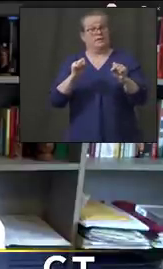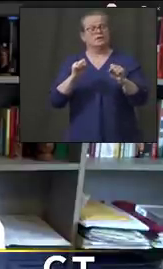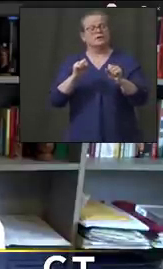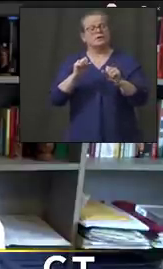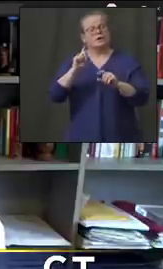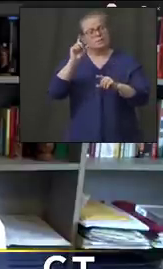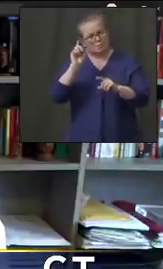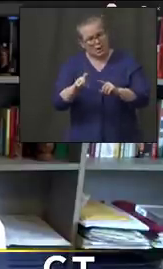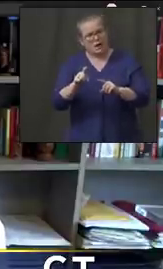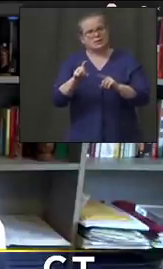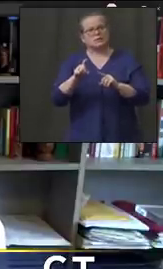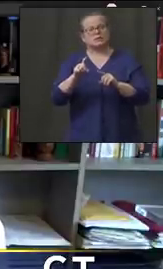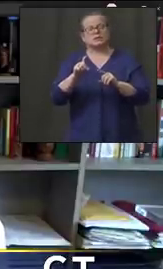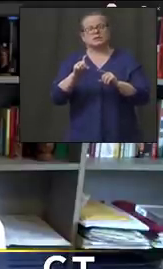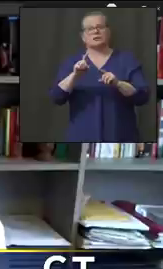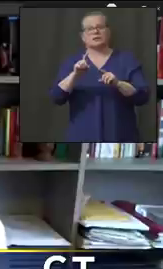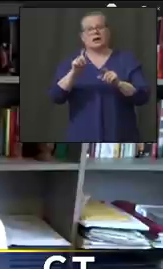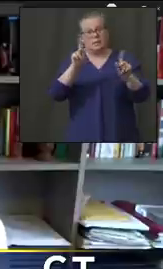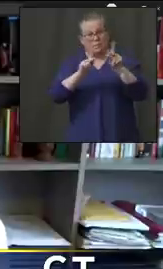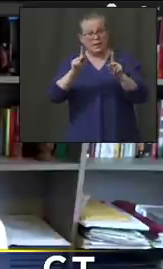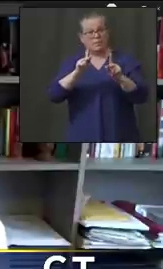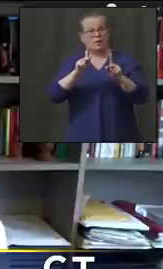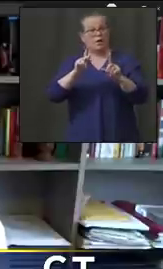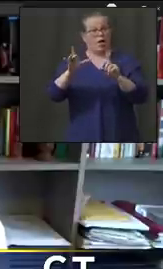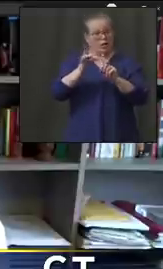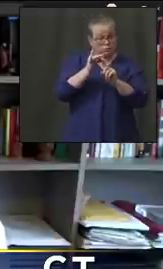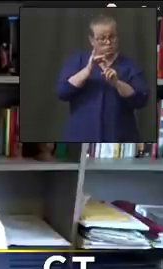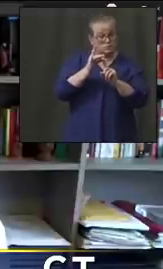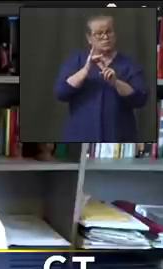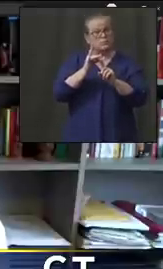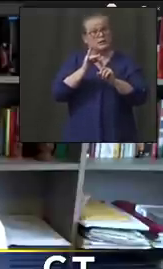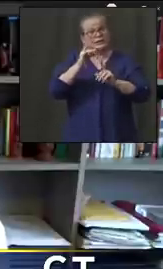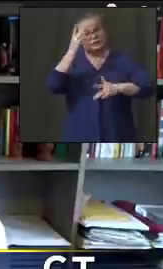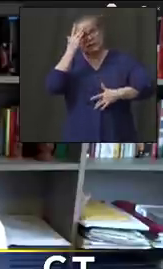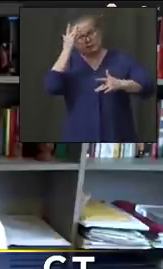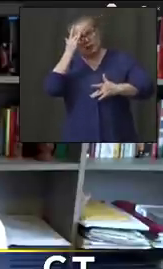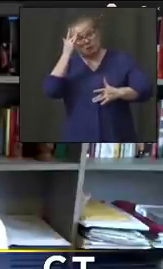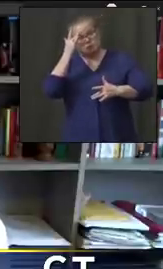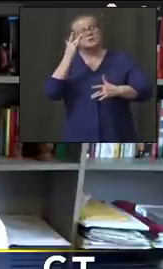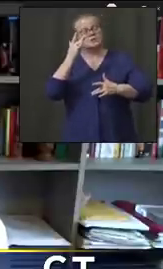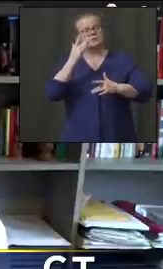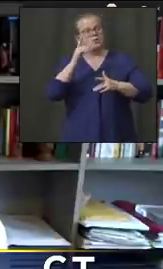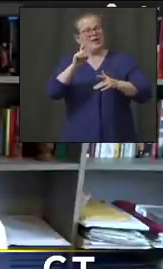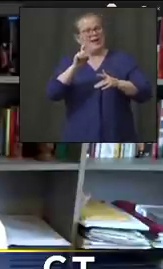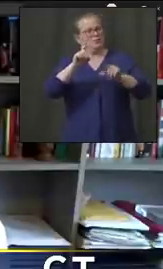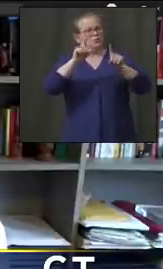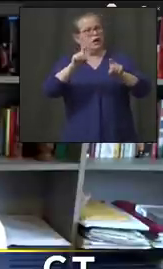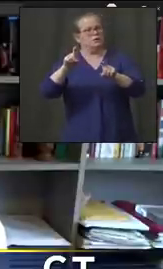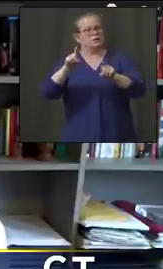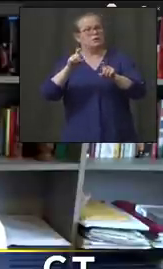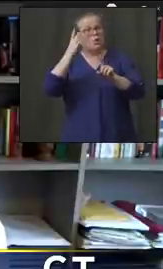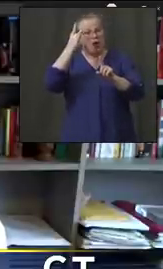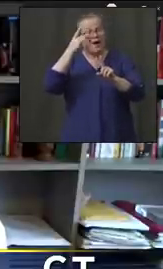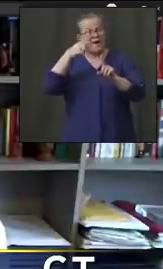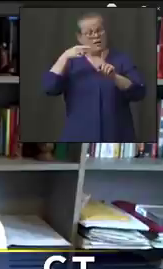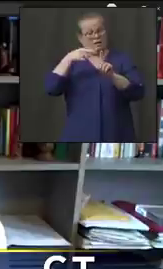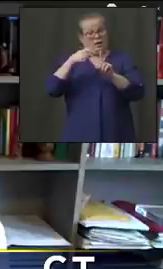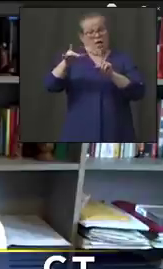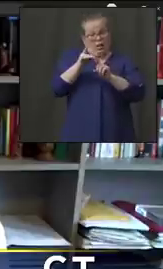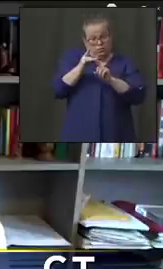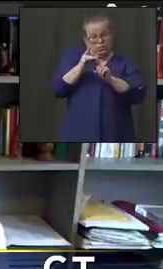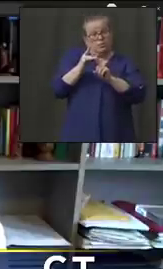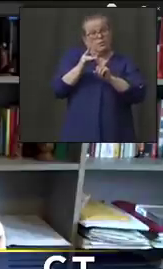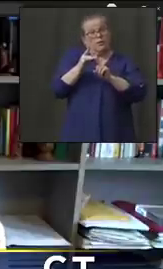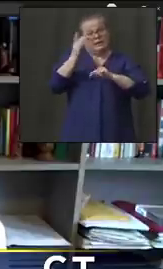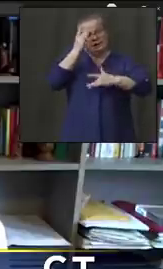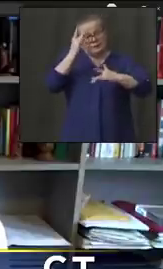all the people who are infected who have symptoms. They are the ones who are most likely to infect other people because the virus, the loads of